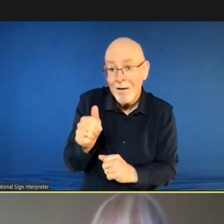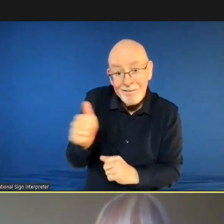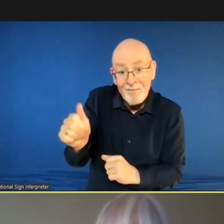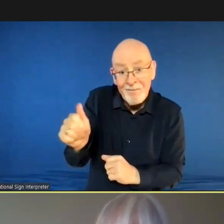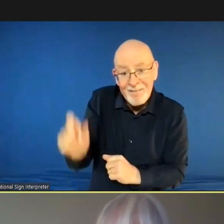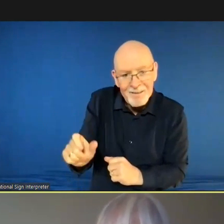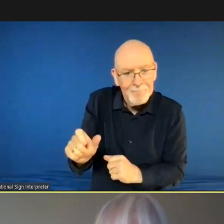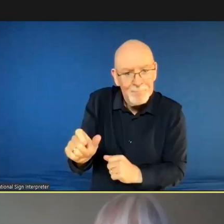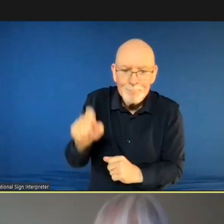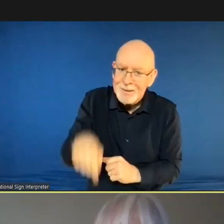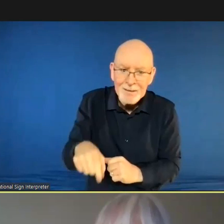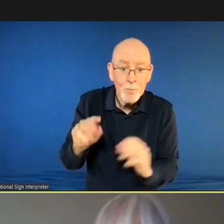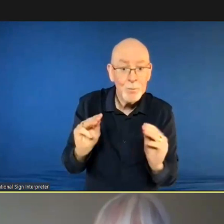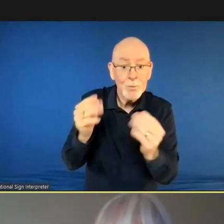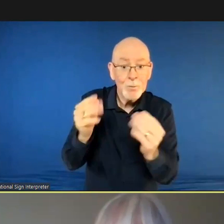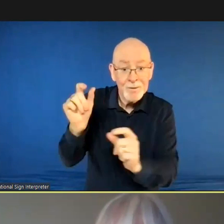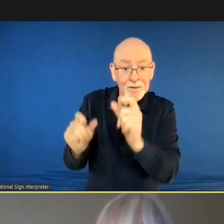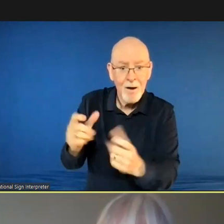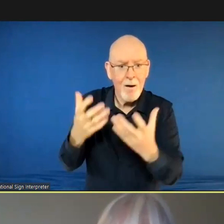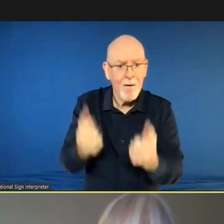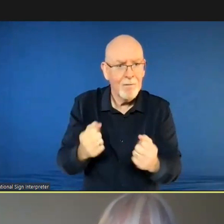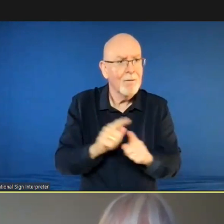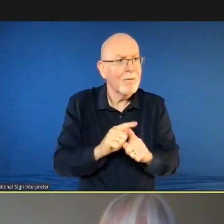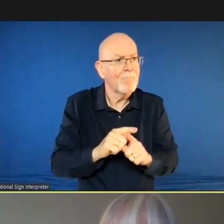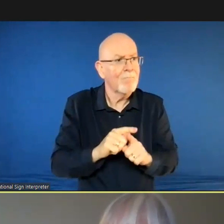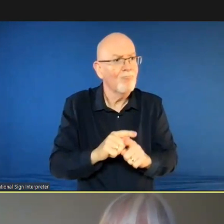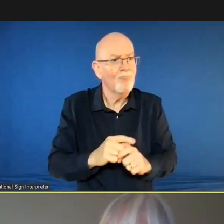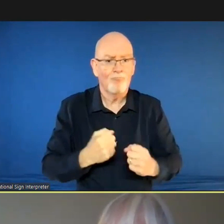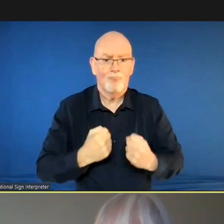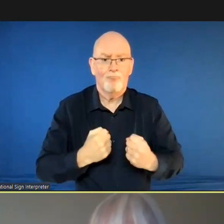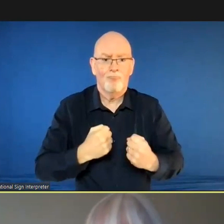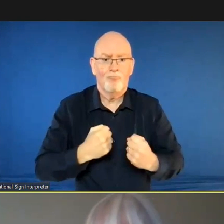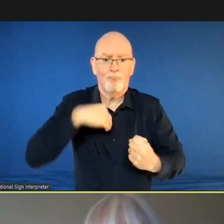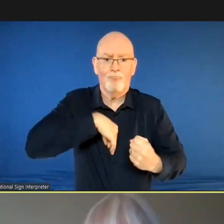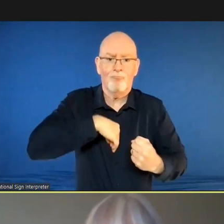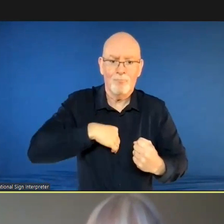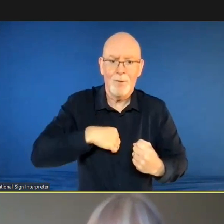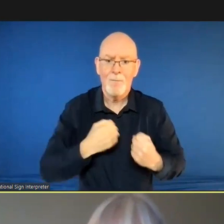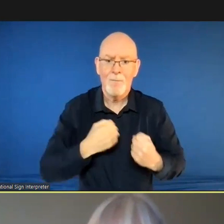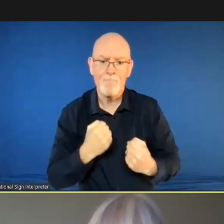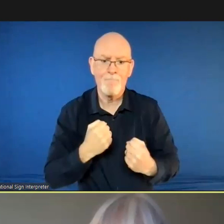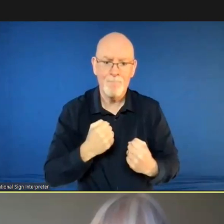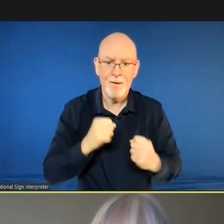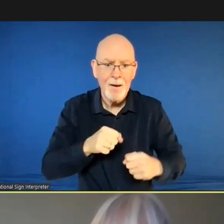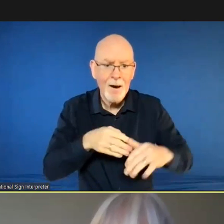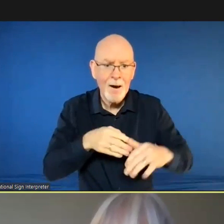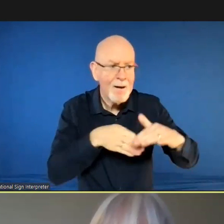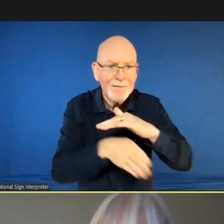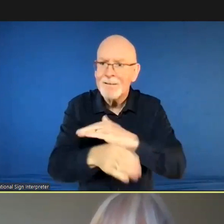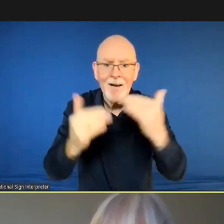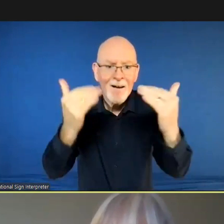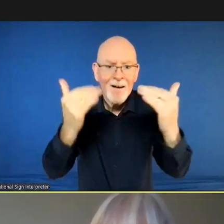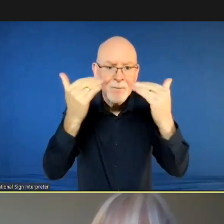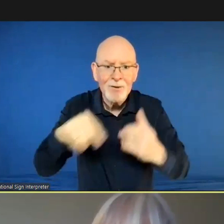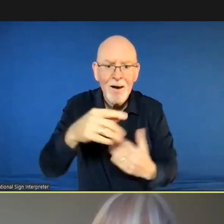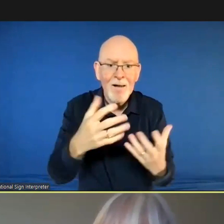and having sort of access to the information they need to be able to make informed decisions about their lives.